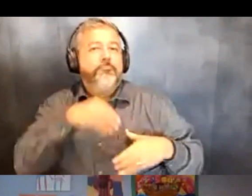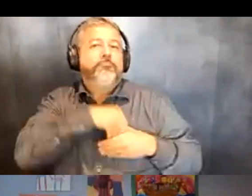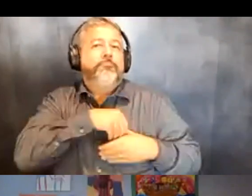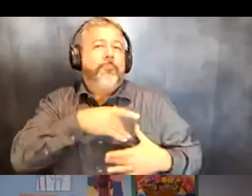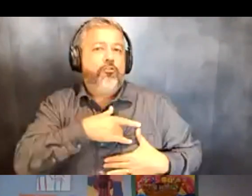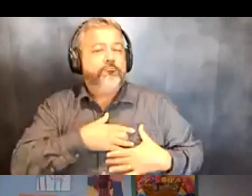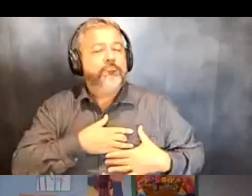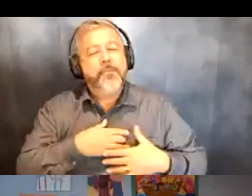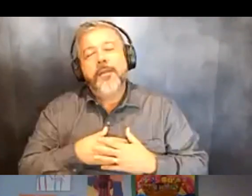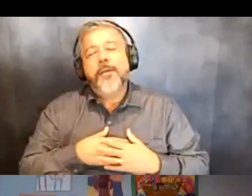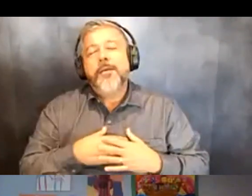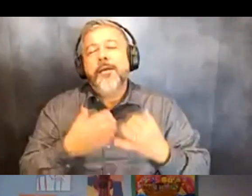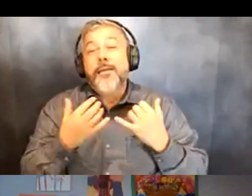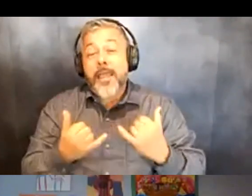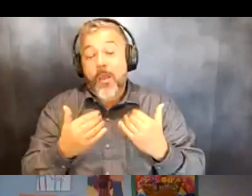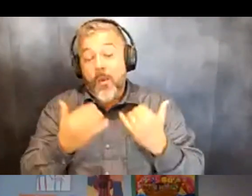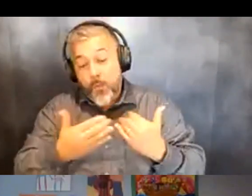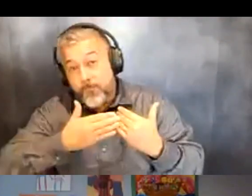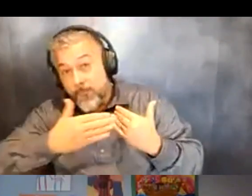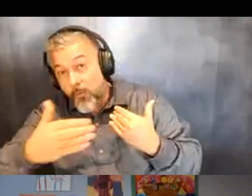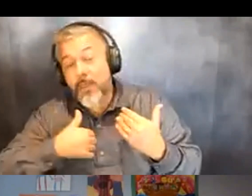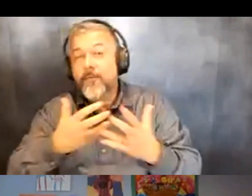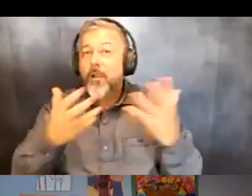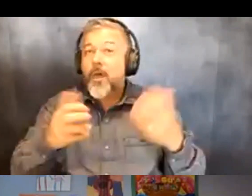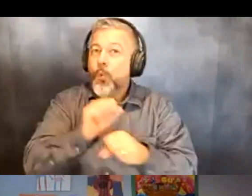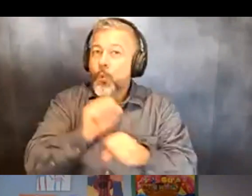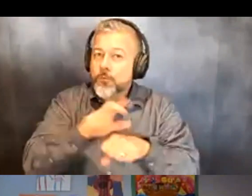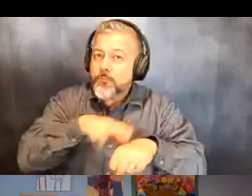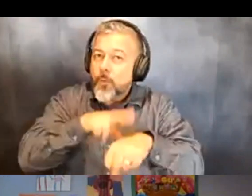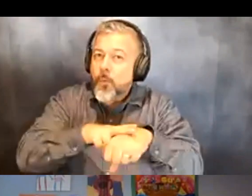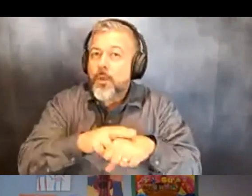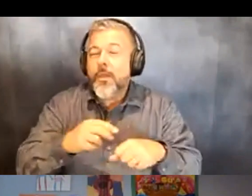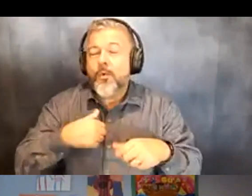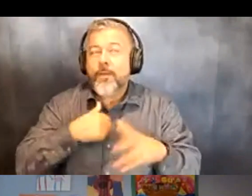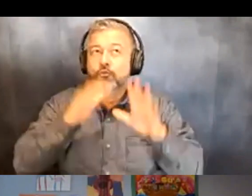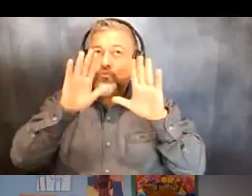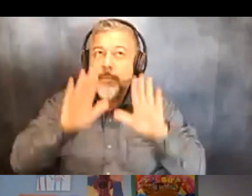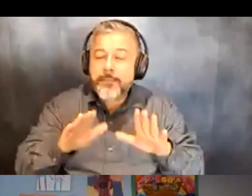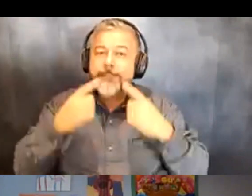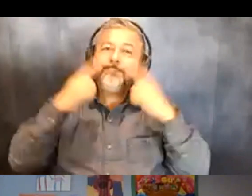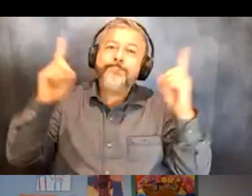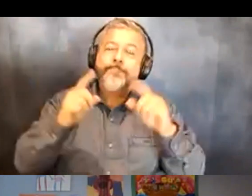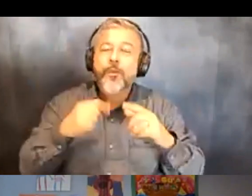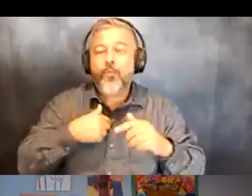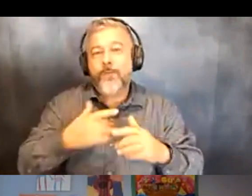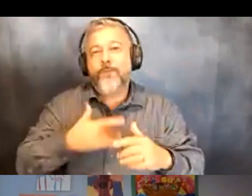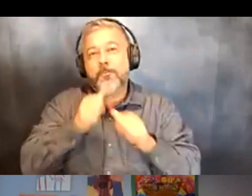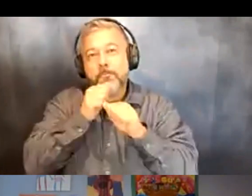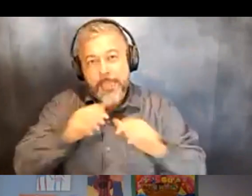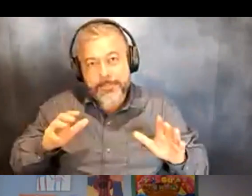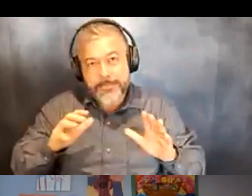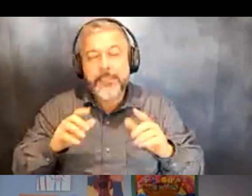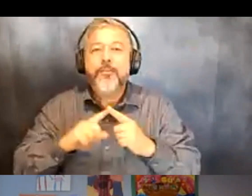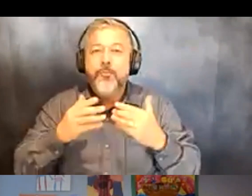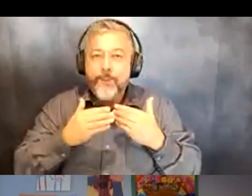There's no doubt the tremendous opportunities that we've had and been blessed to sort of lead forward with as